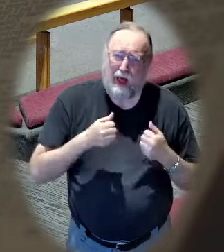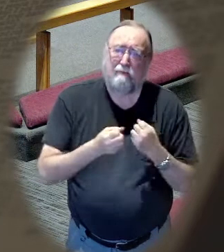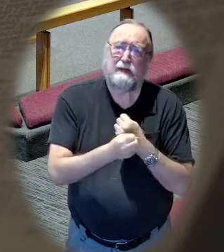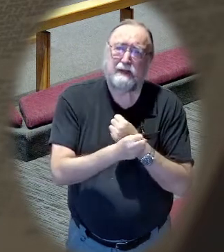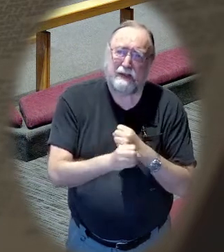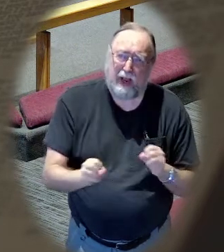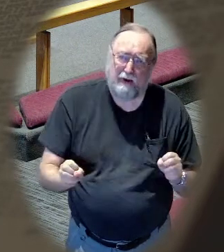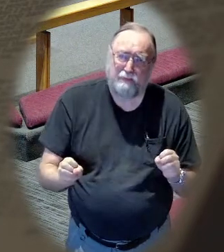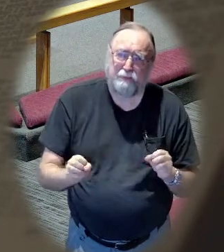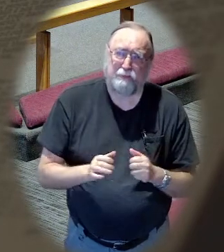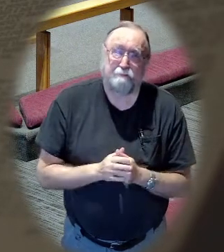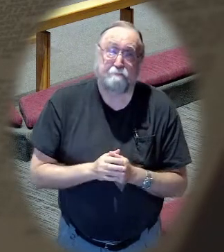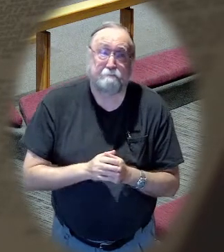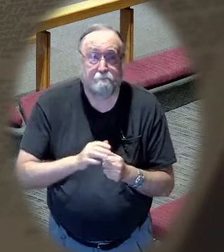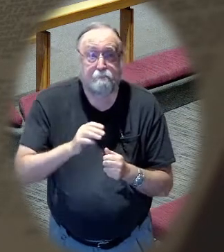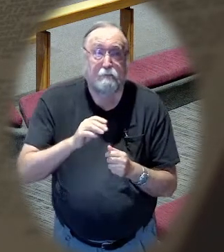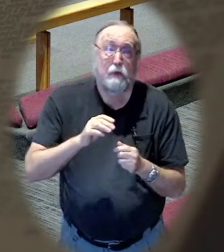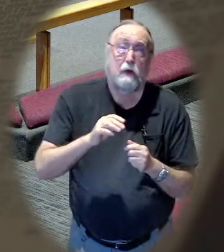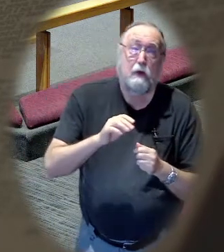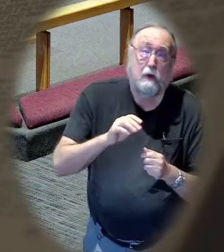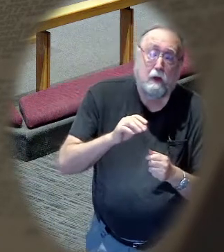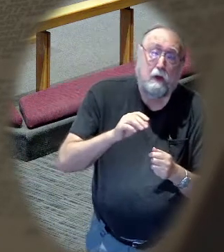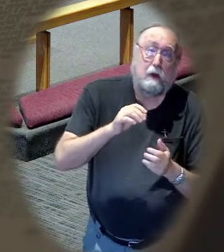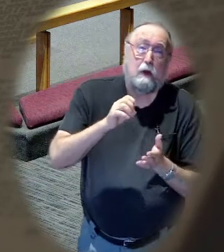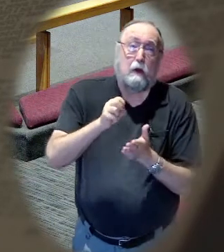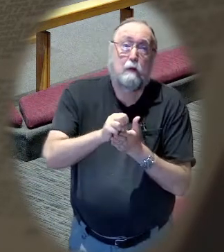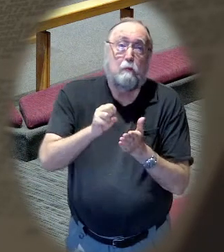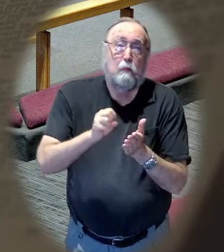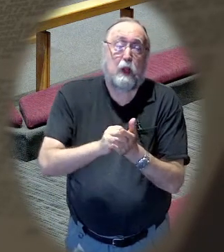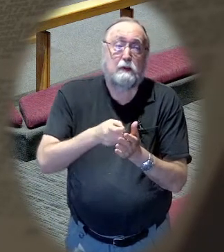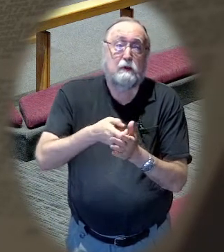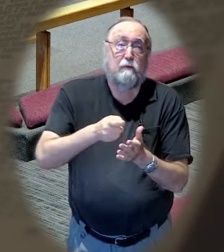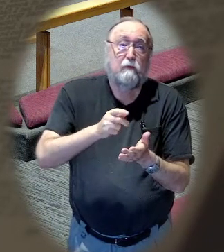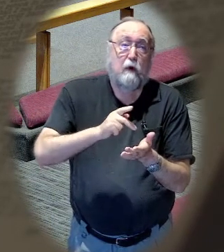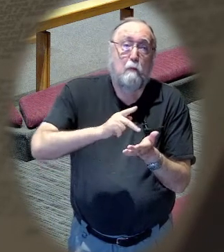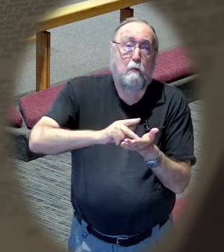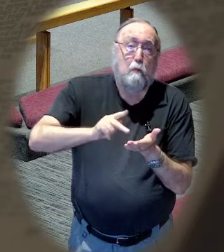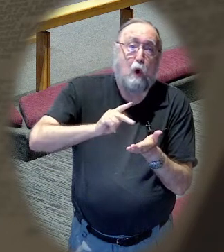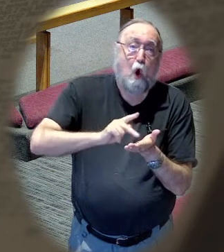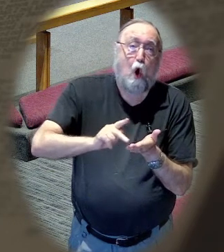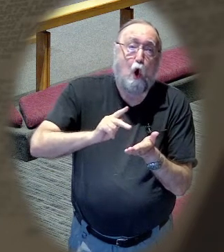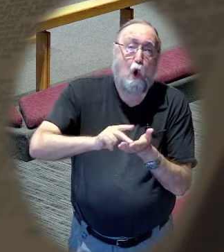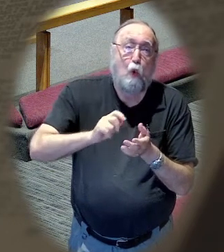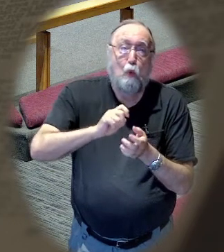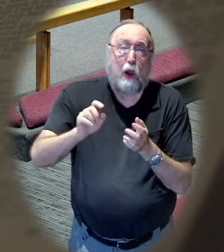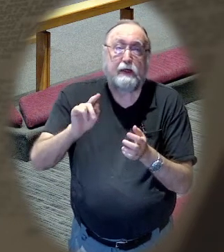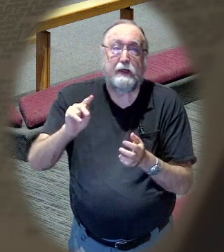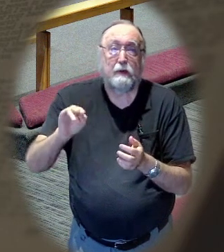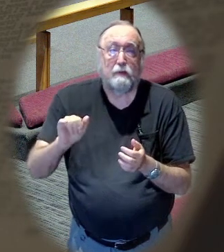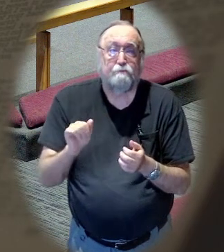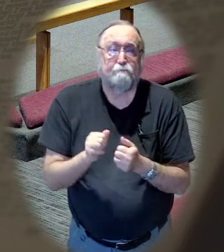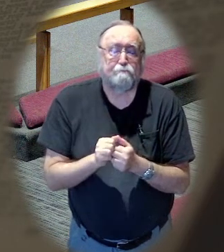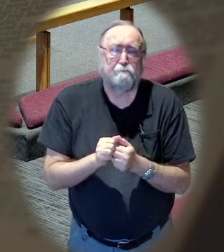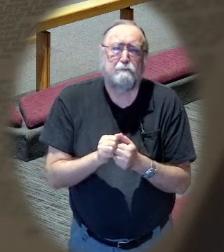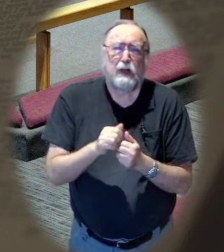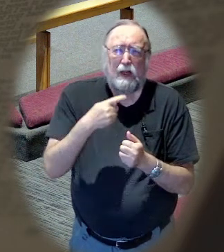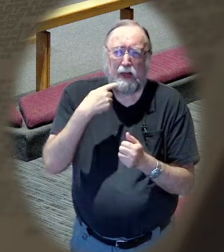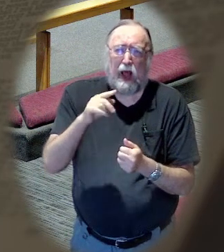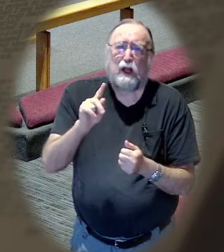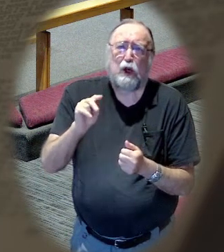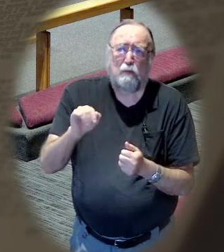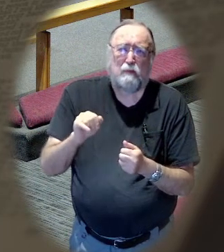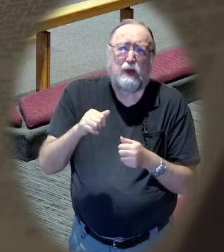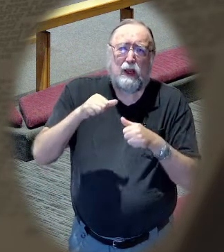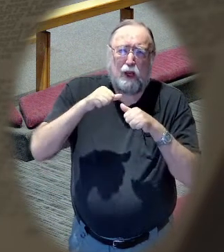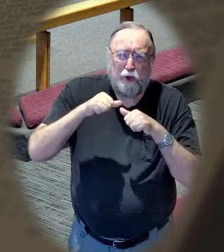The epistle is 2 Timothy chapter 3, various verses. "As for you, continue what you